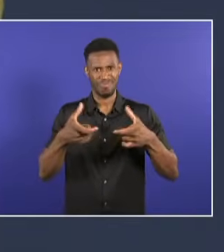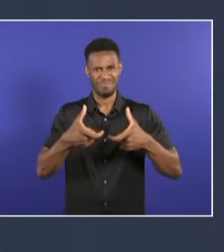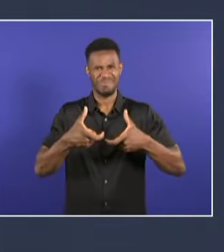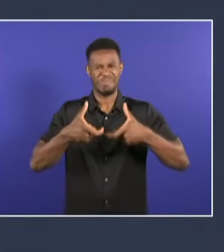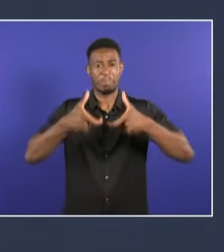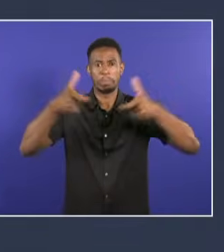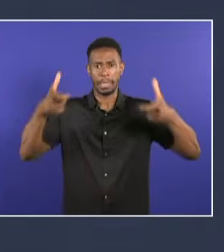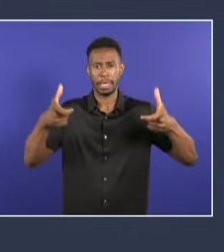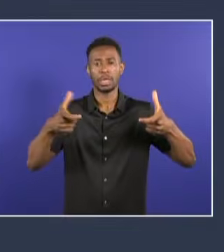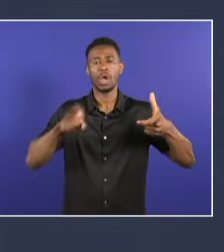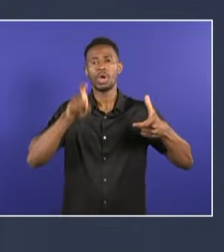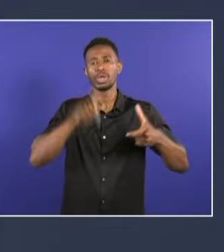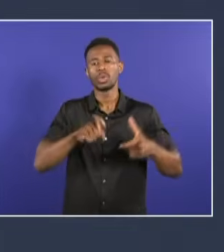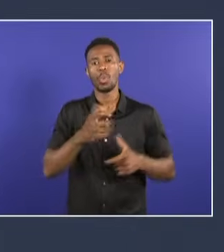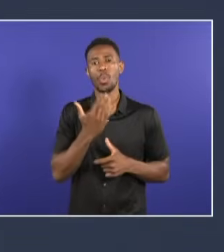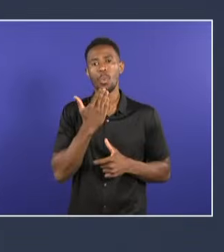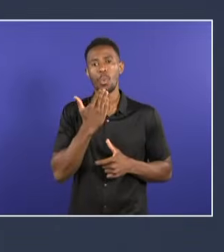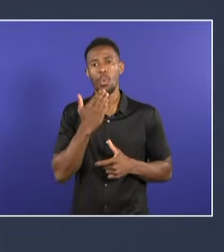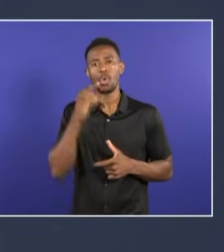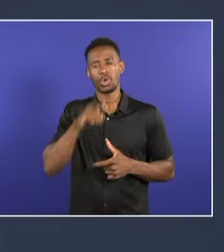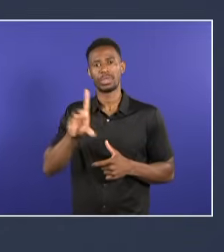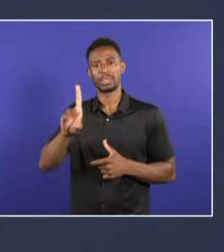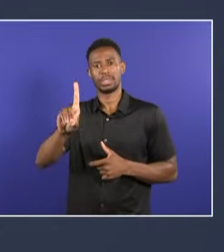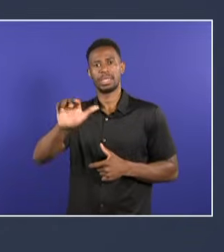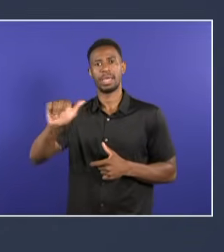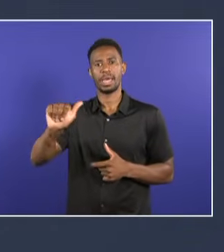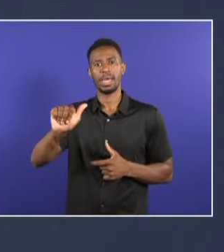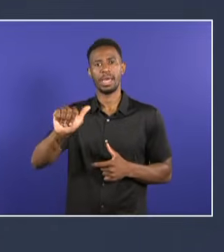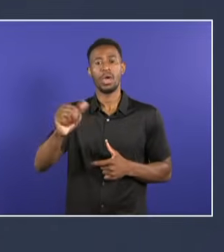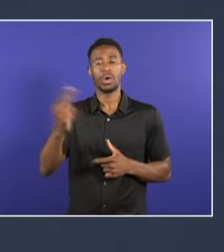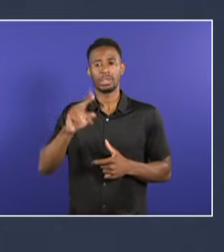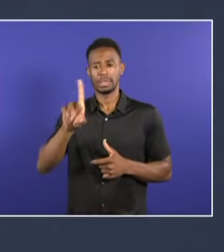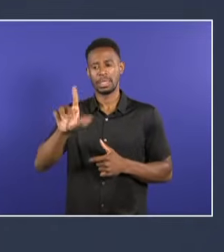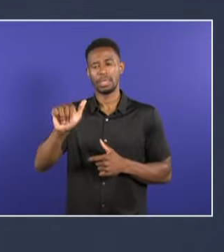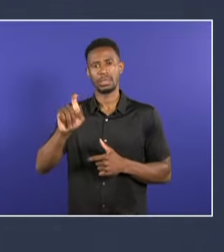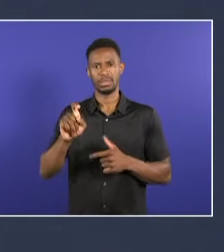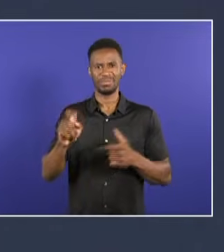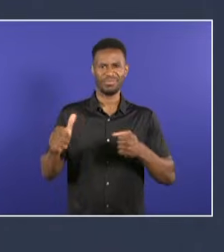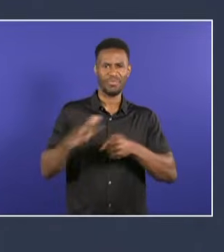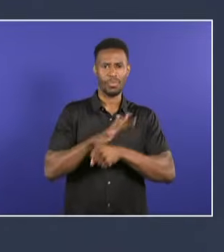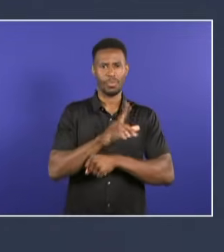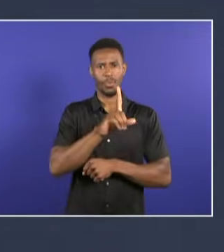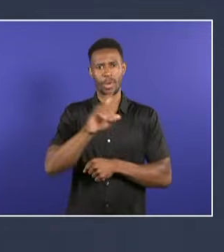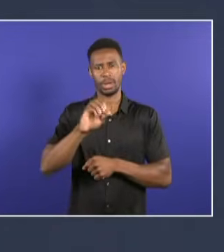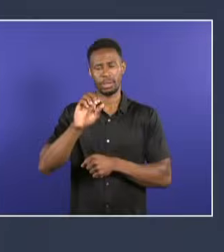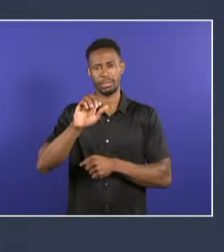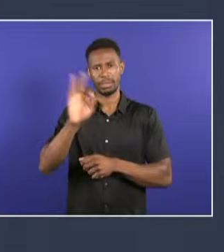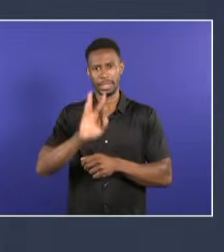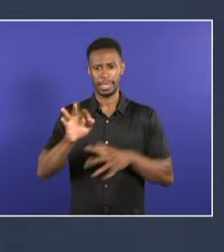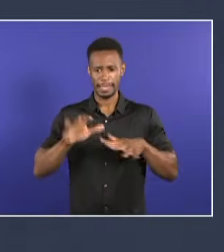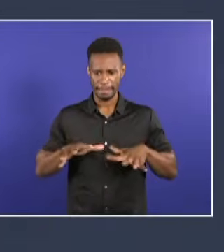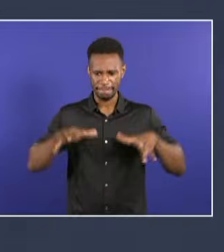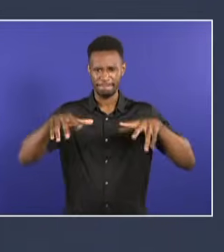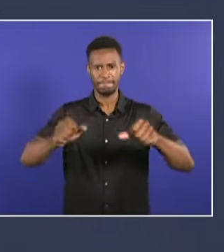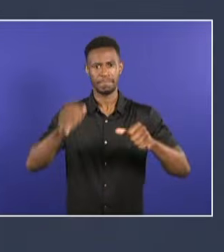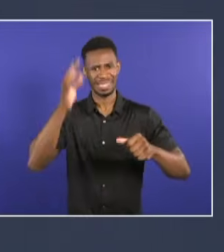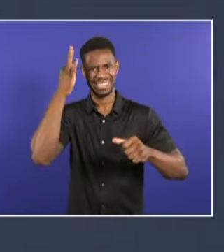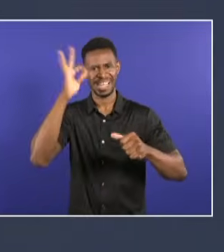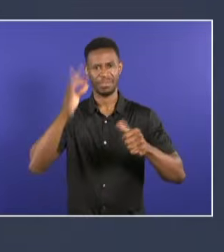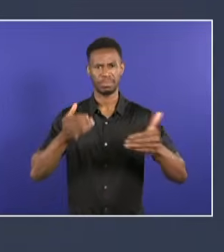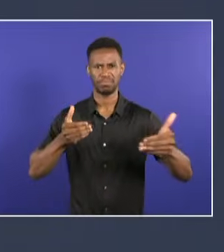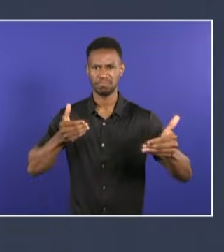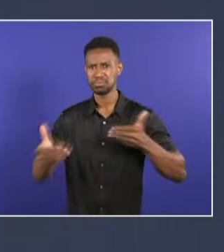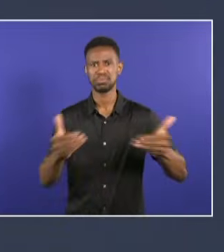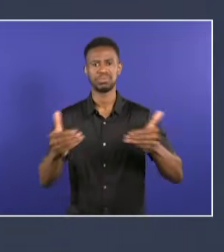a new national government. And everything I do as your leader and everything we